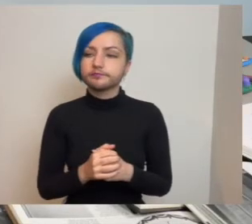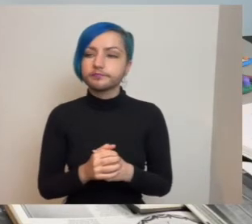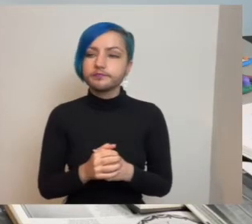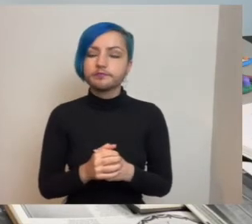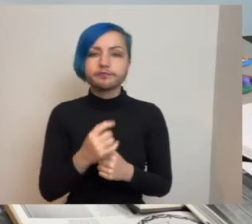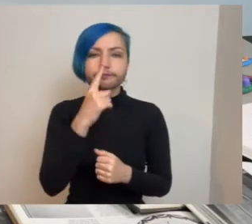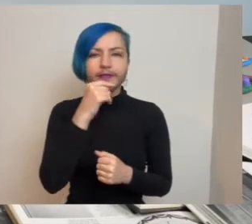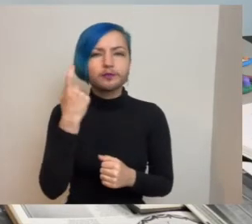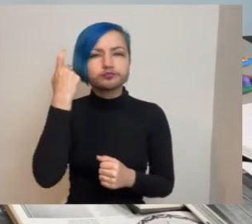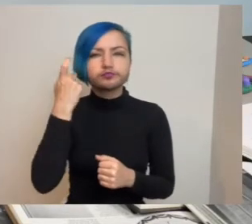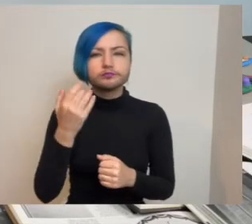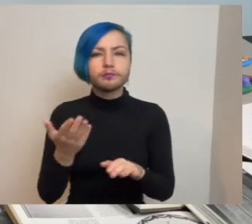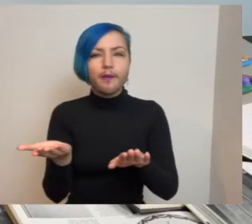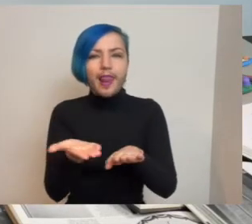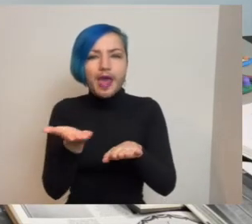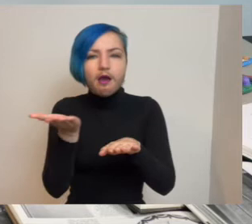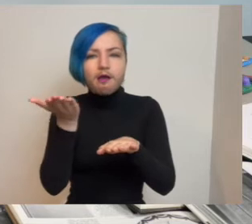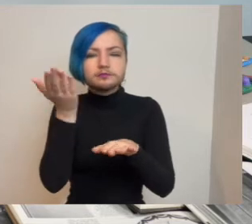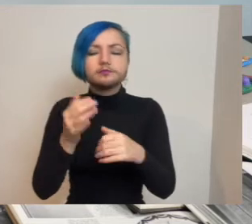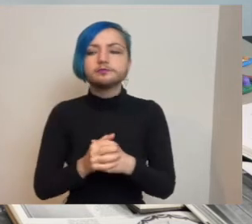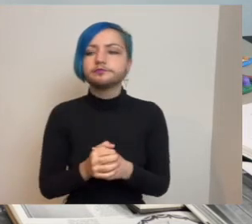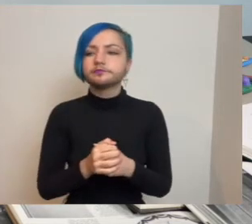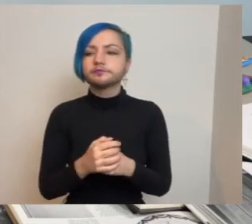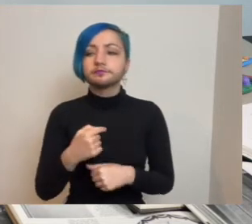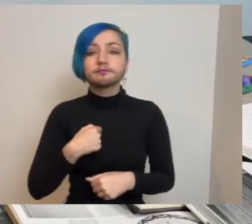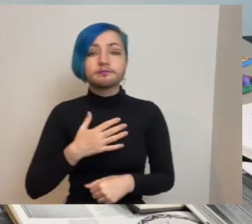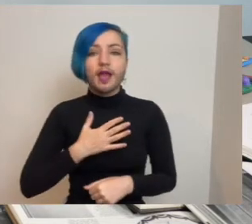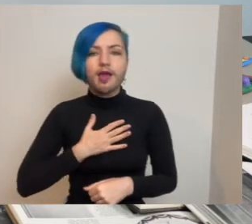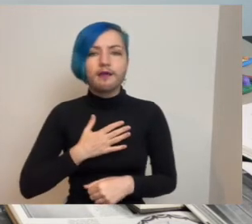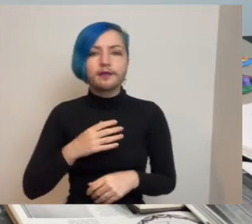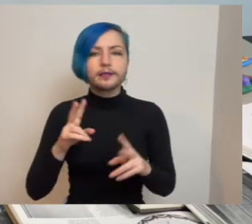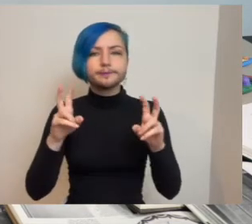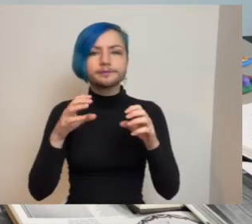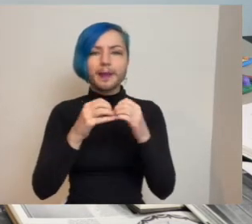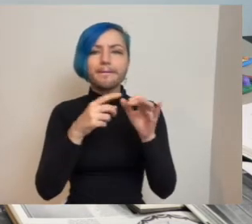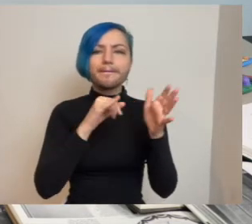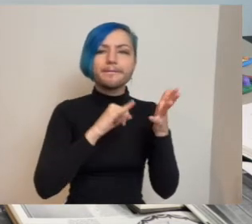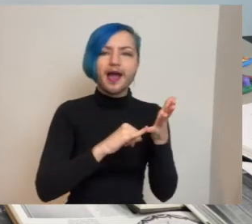we can think about some of the layering techniques. One that I like to use is called bas relief, which